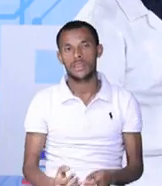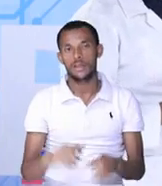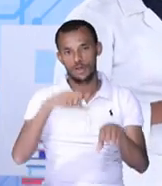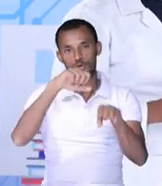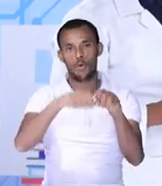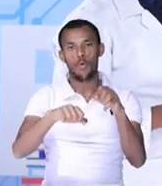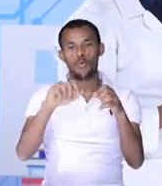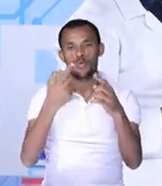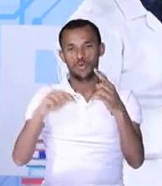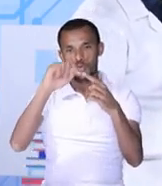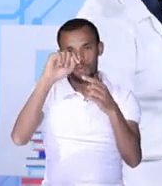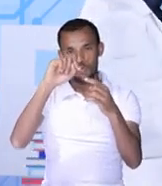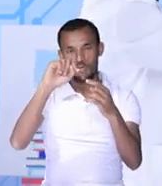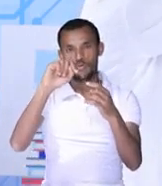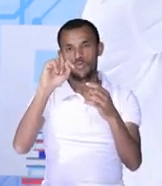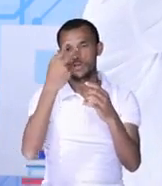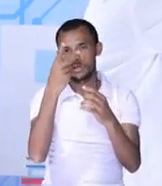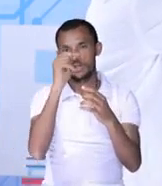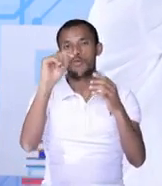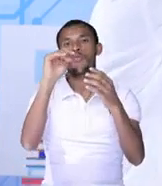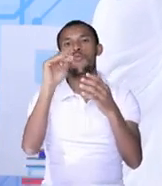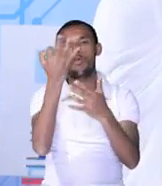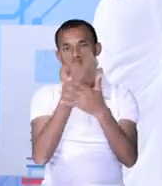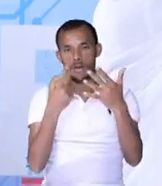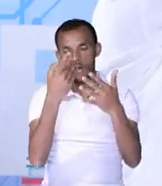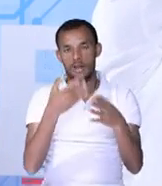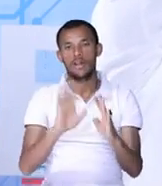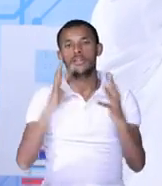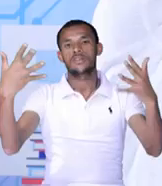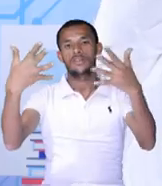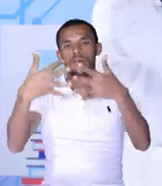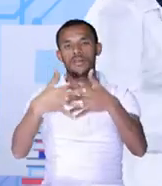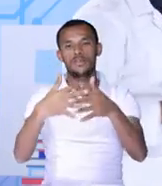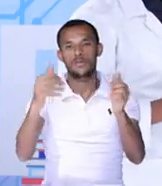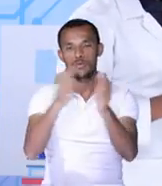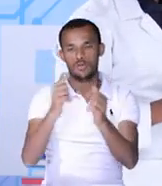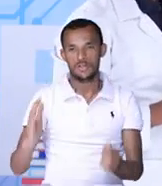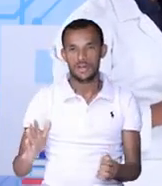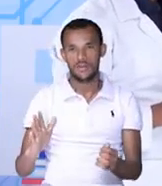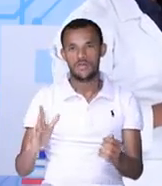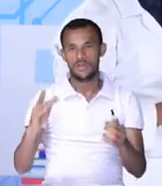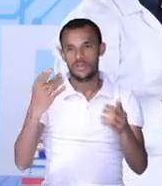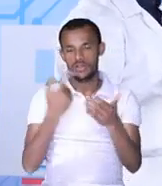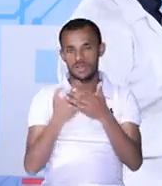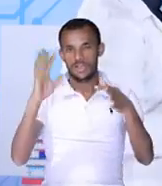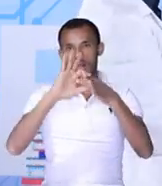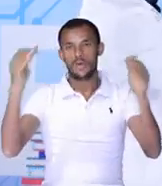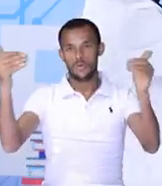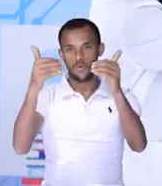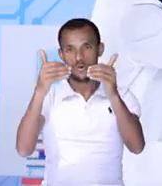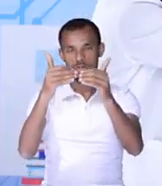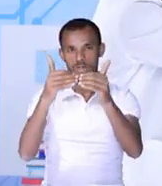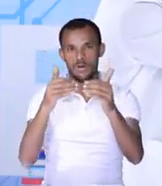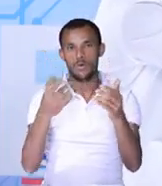So to derive the formula, let's integrate both sides of this equation. When you integrate,